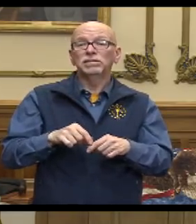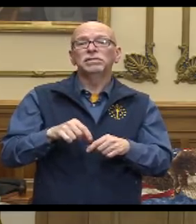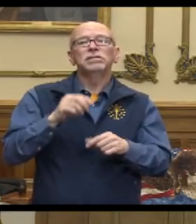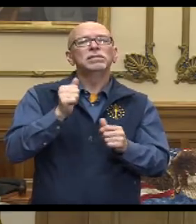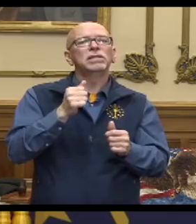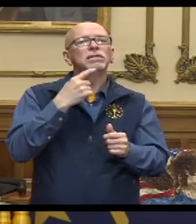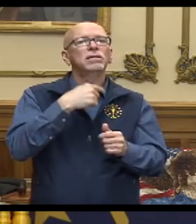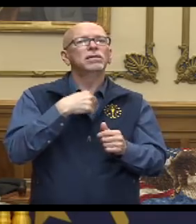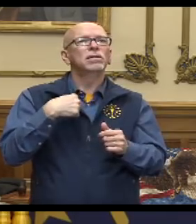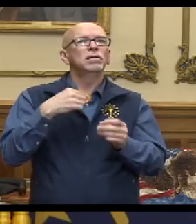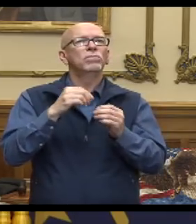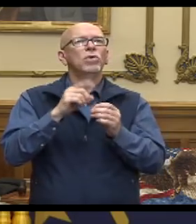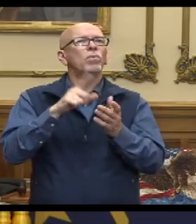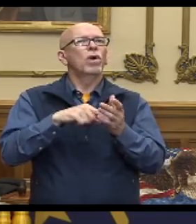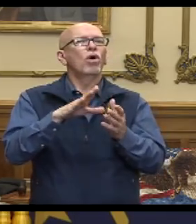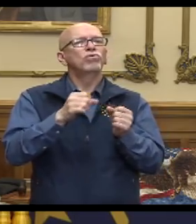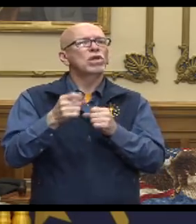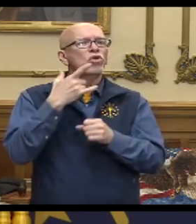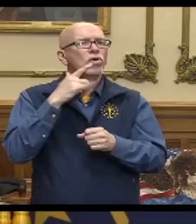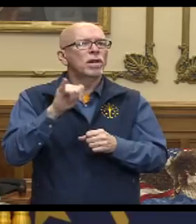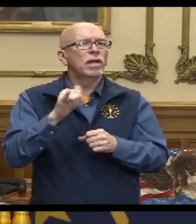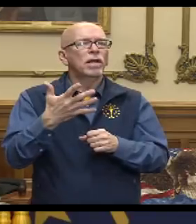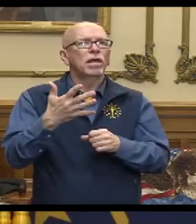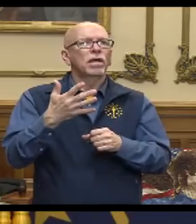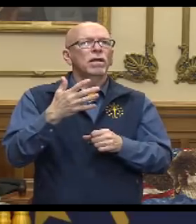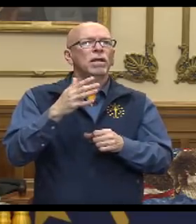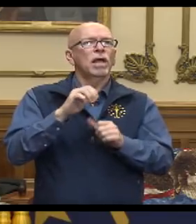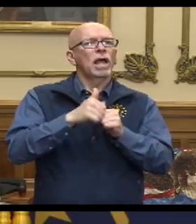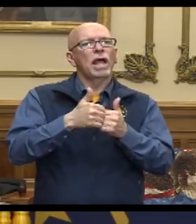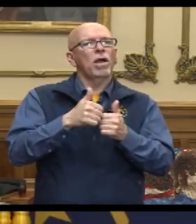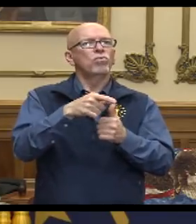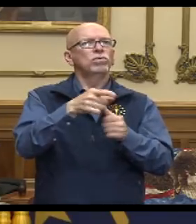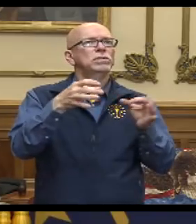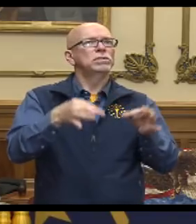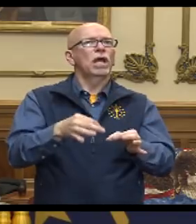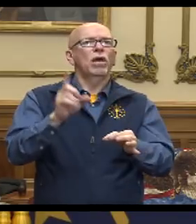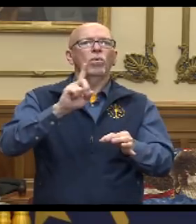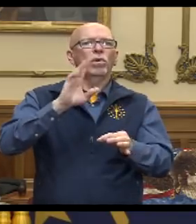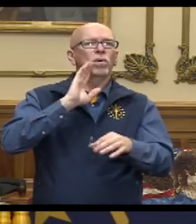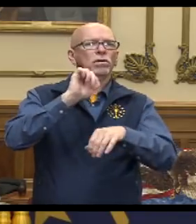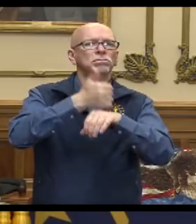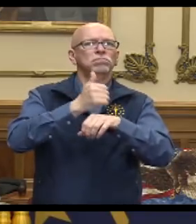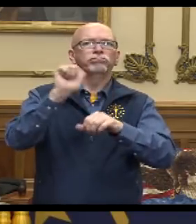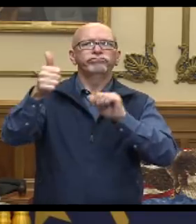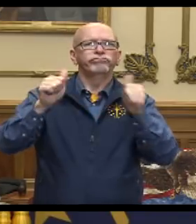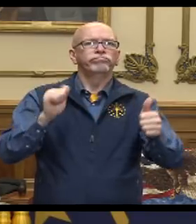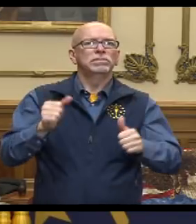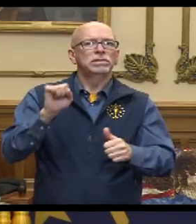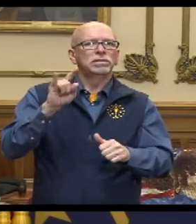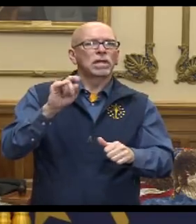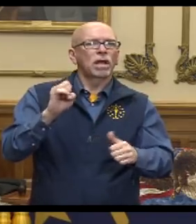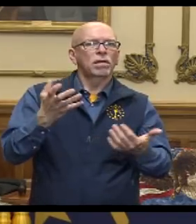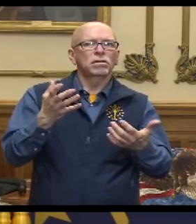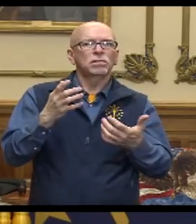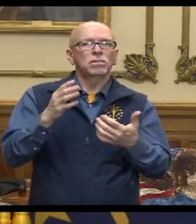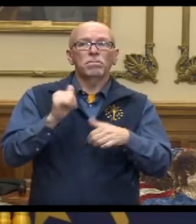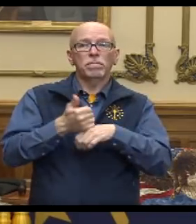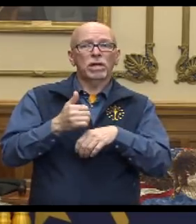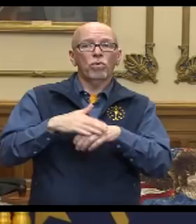about what that strategy looks like that's helping guide that decision as to where those testing sites need to be, if it's based